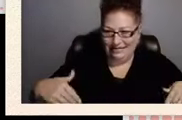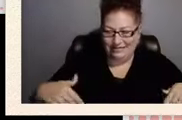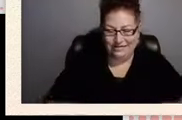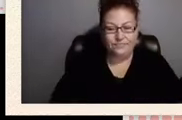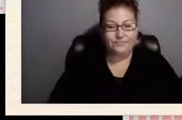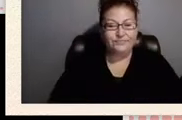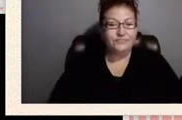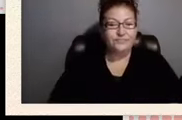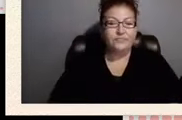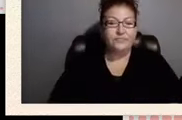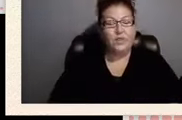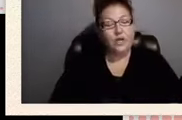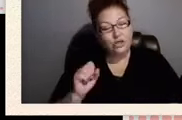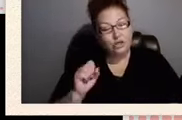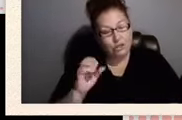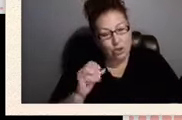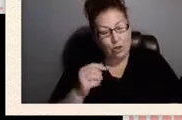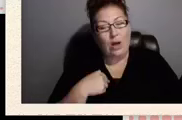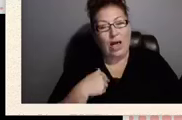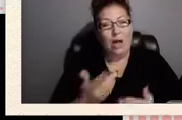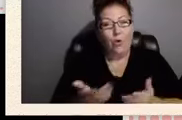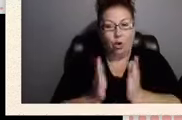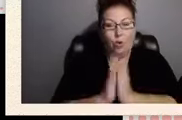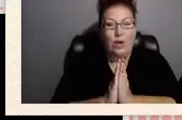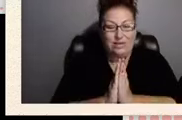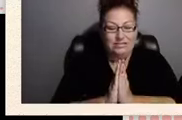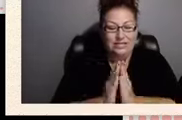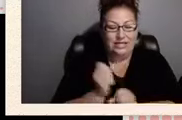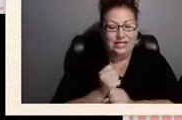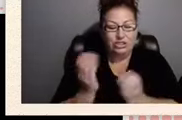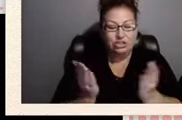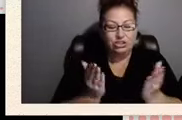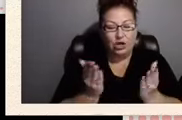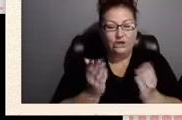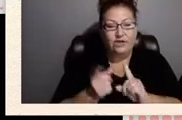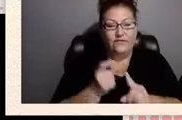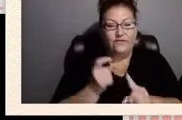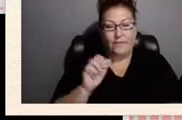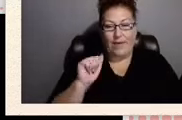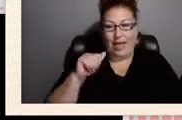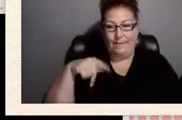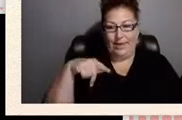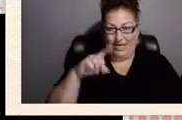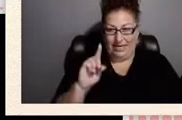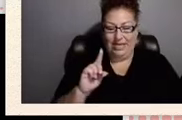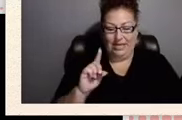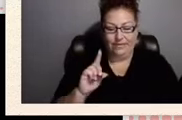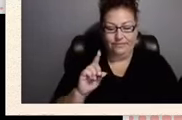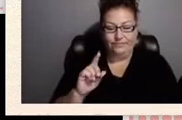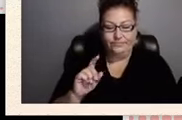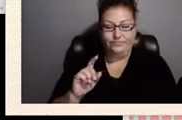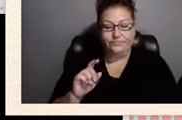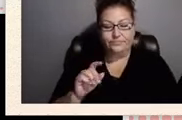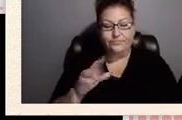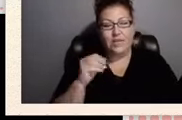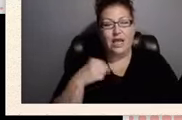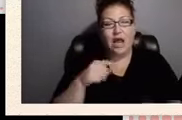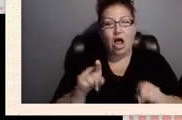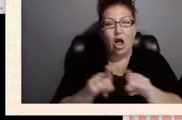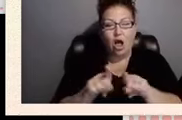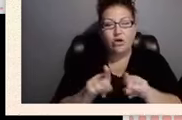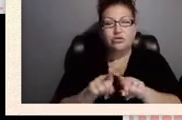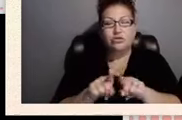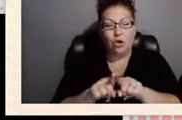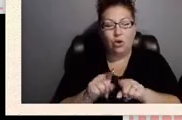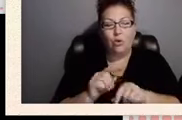So I requested to get services from APD, and I also